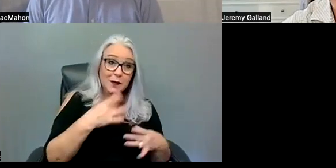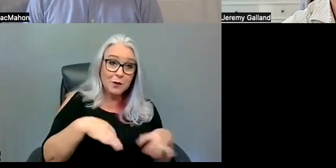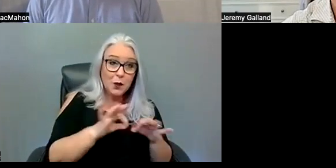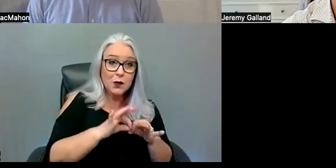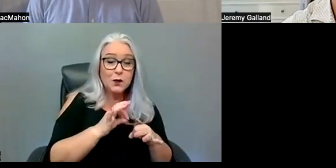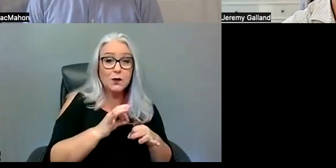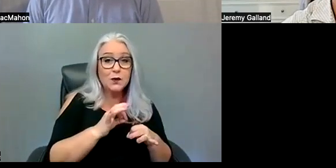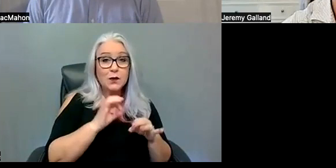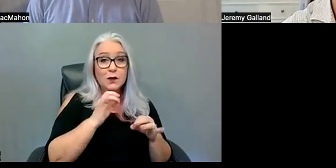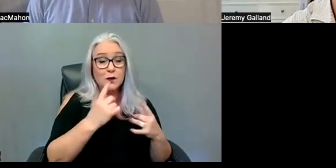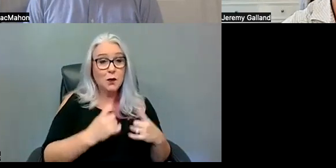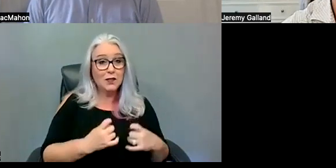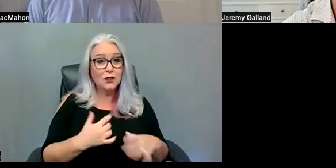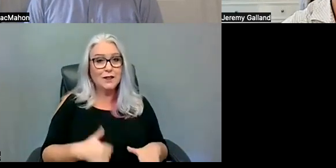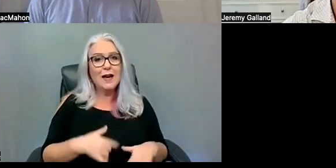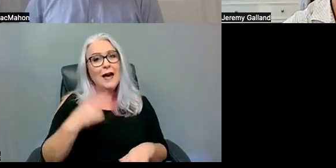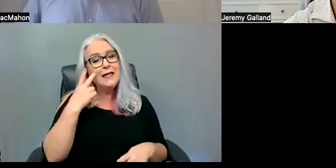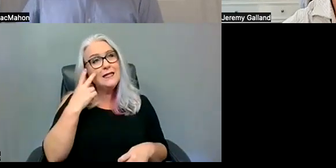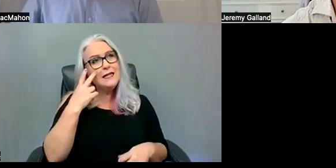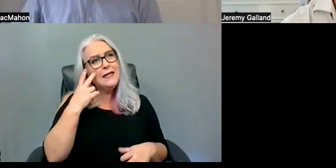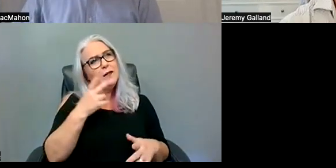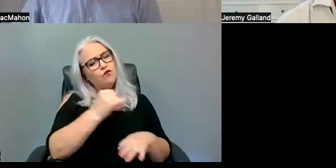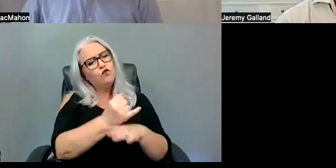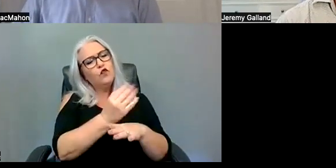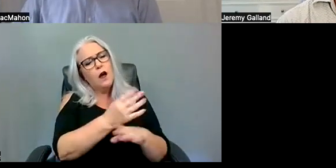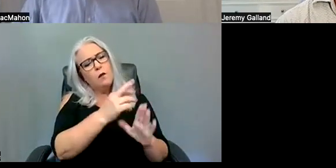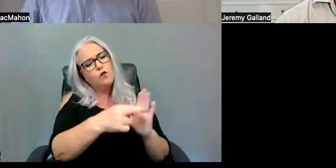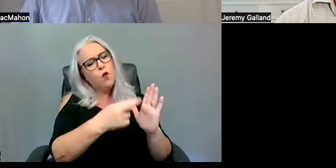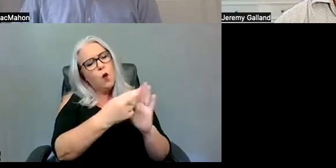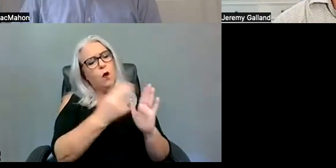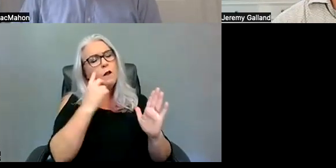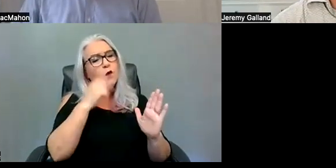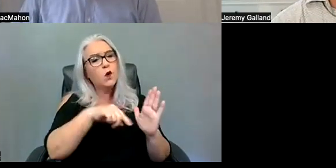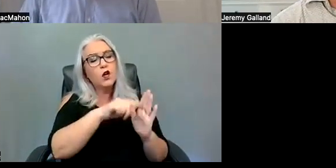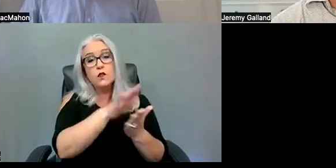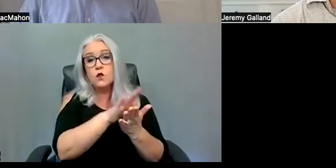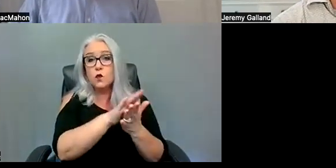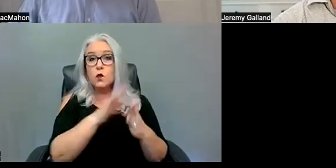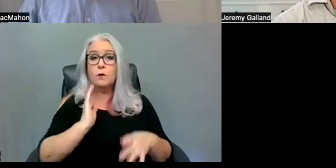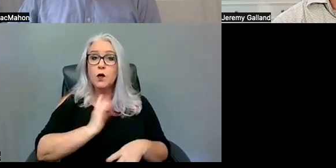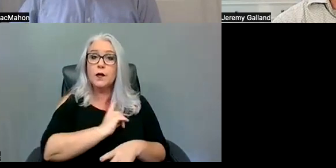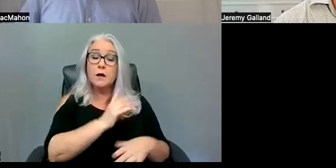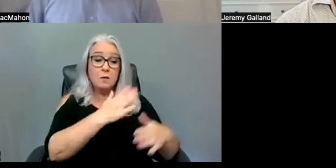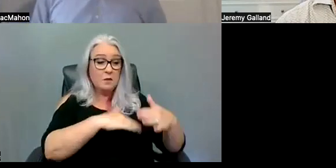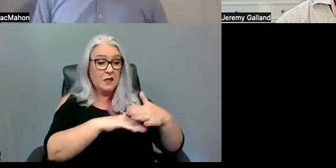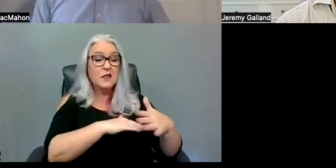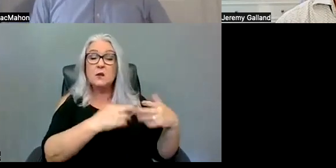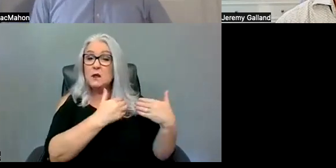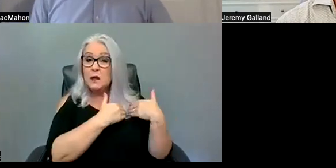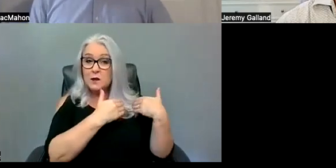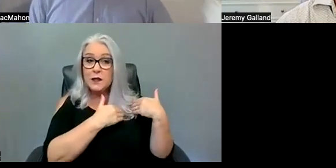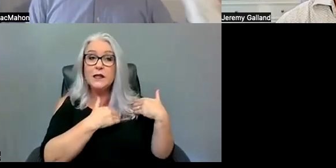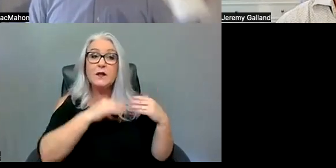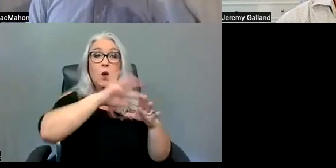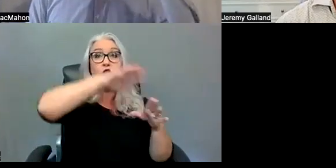of the school board as having their basic responsibilities of oversight for strategies and